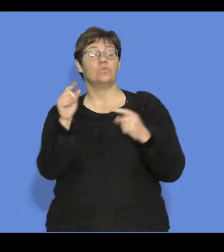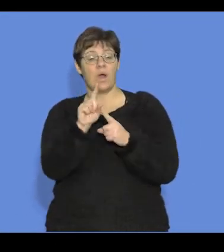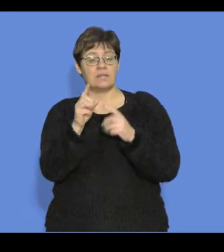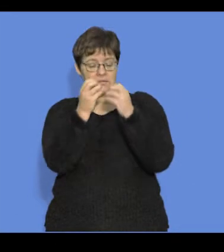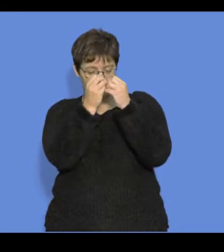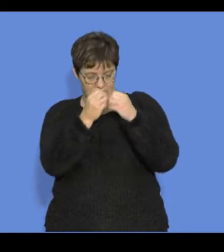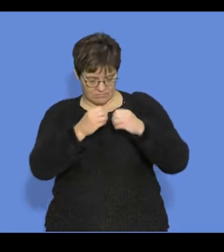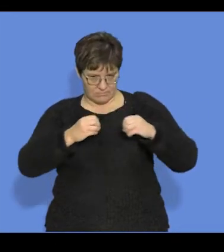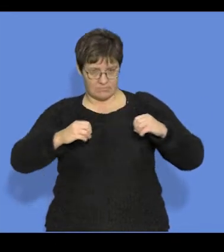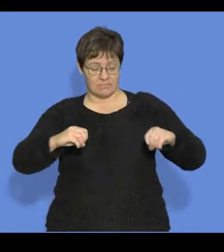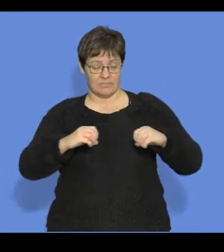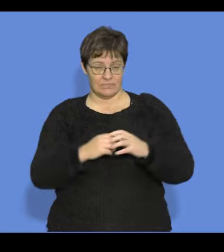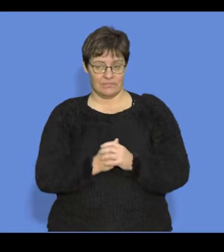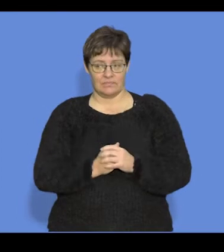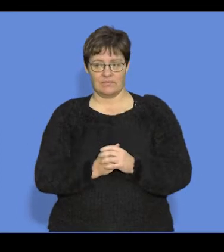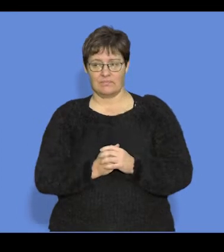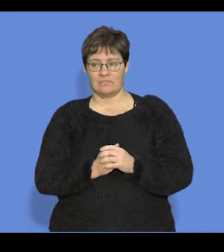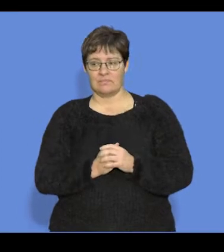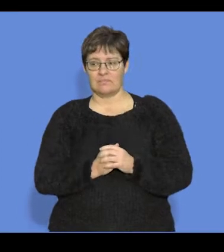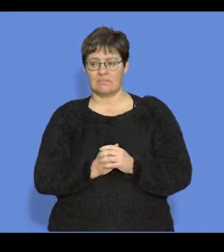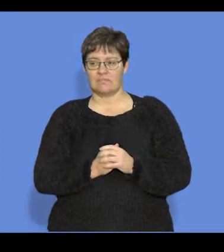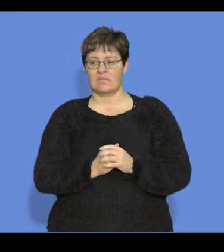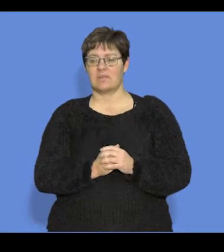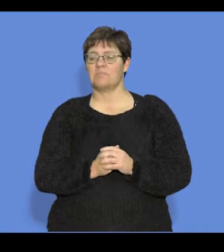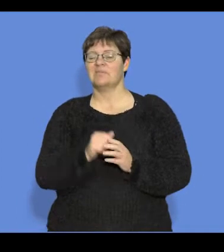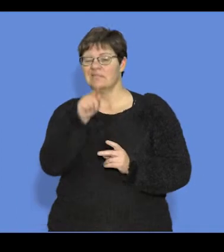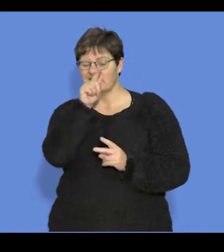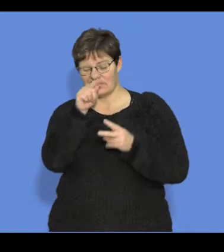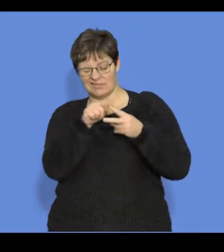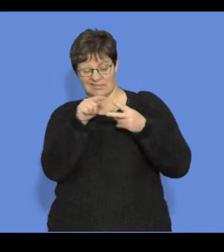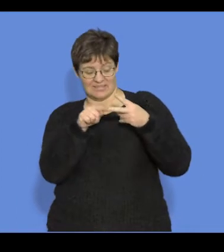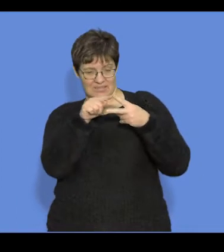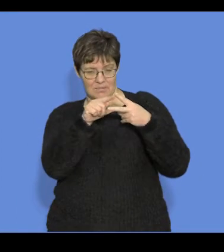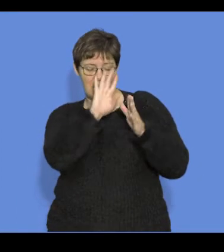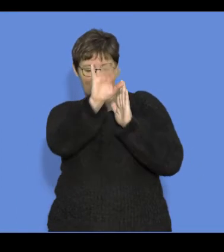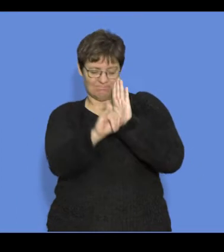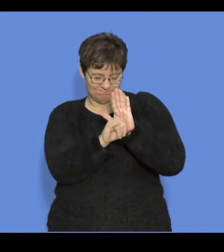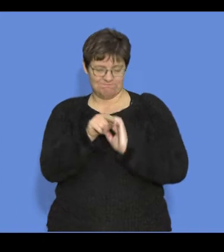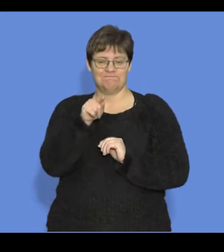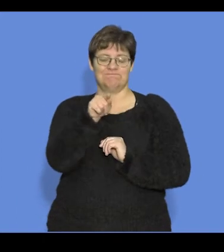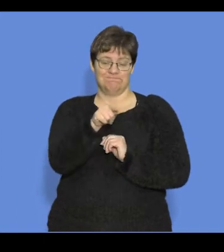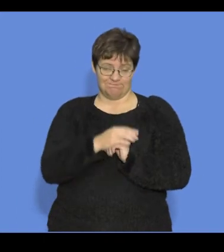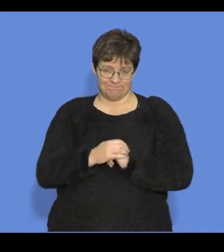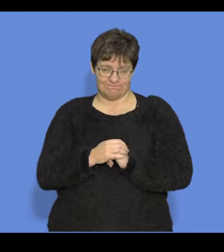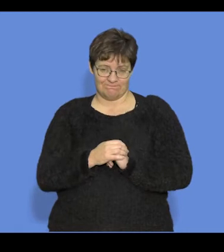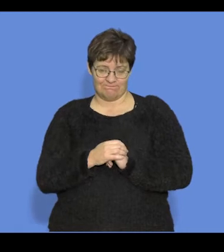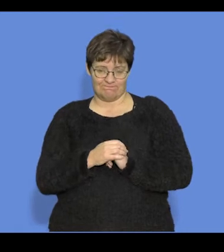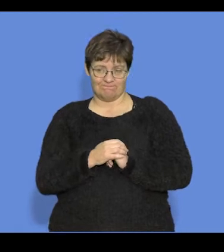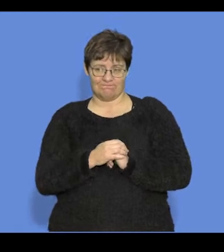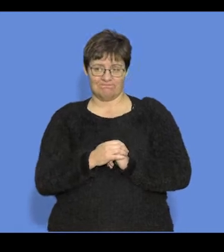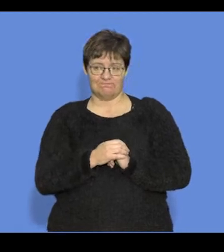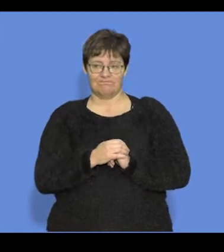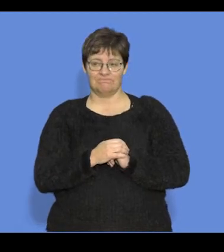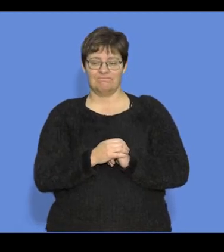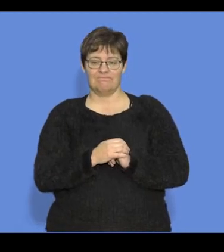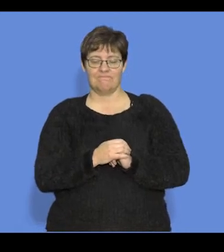stage of mitosis. So those are the 2 things you look for, stages of mitosis, closely packed